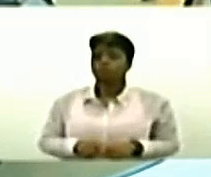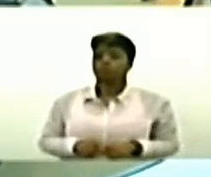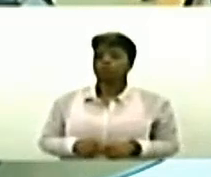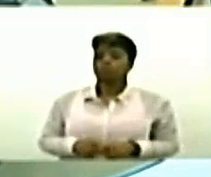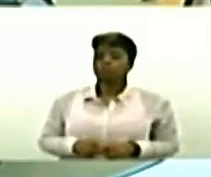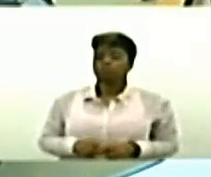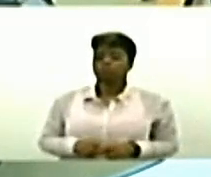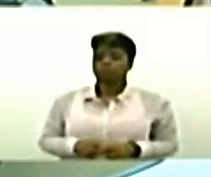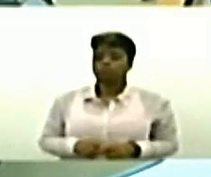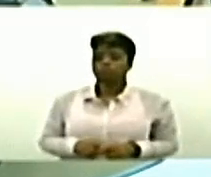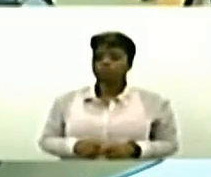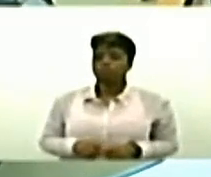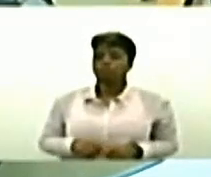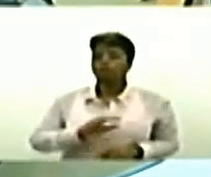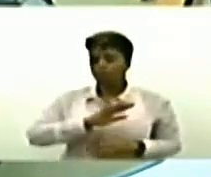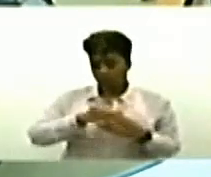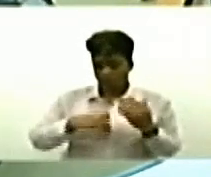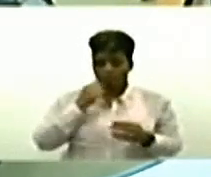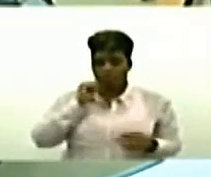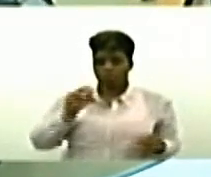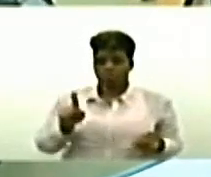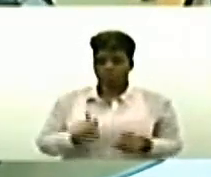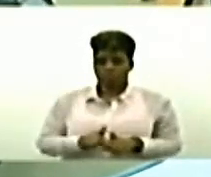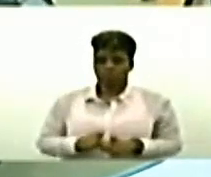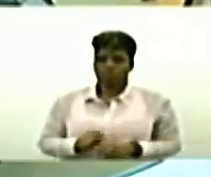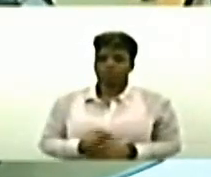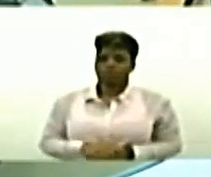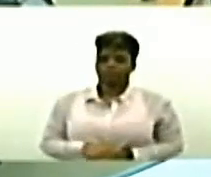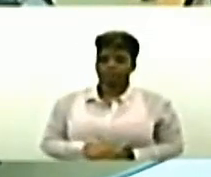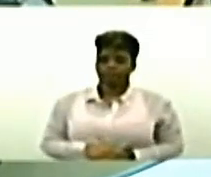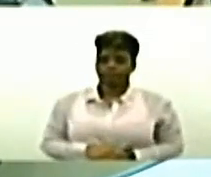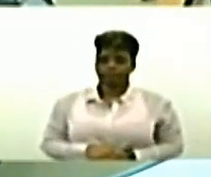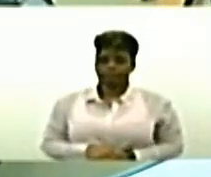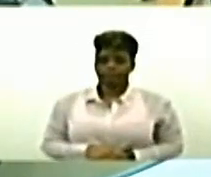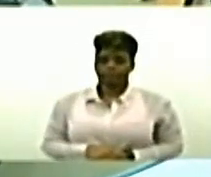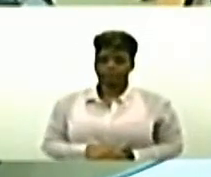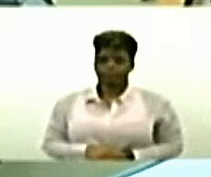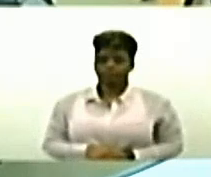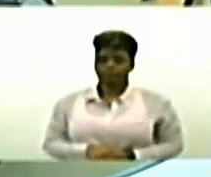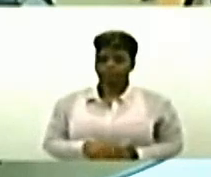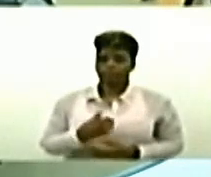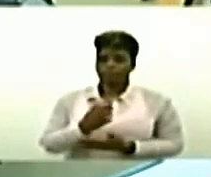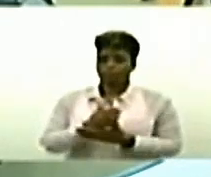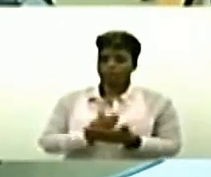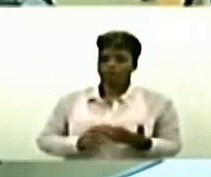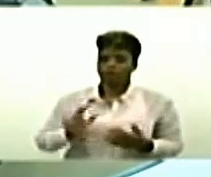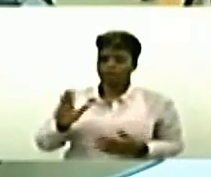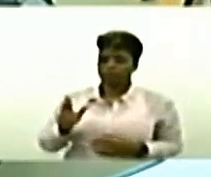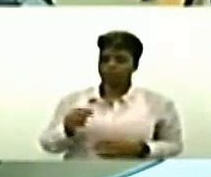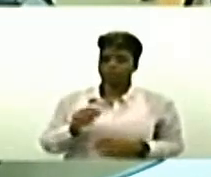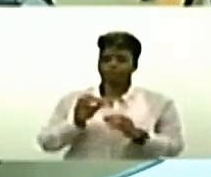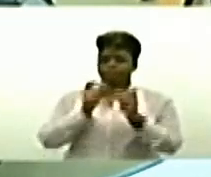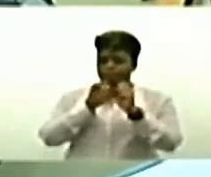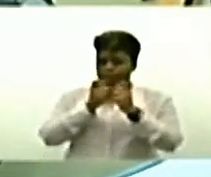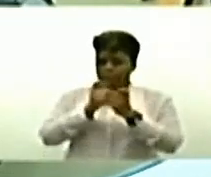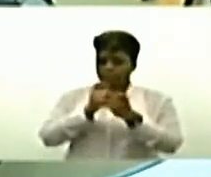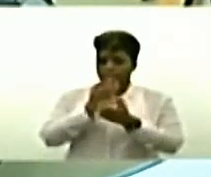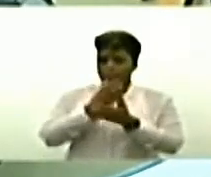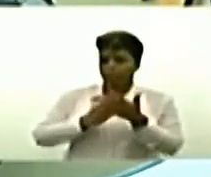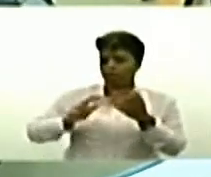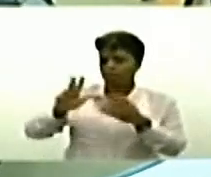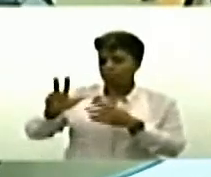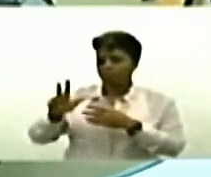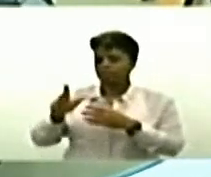opinion say nay. I think the ayes have it. The ayes do have it. Clause 3, amendment to Section 3 of Principal